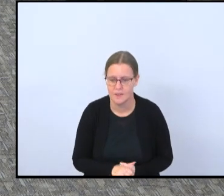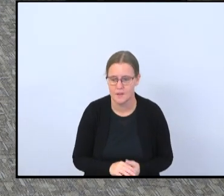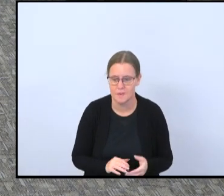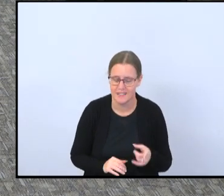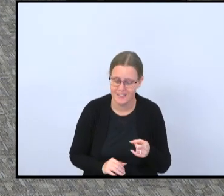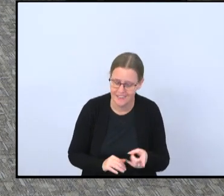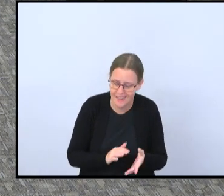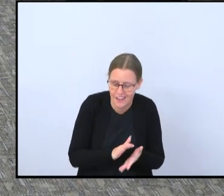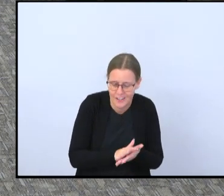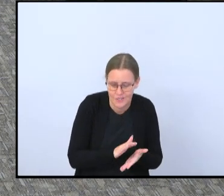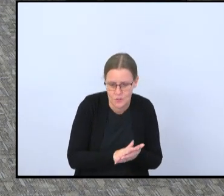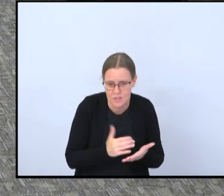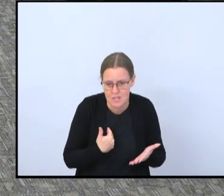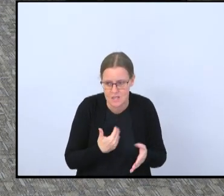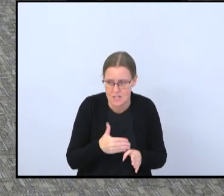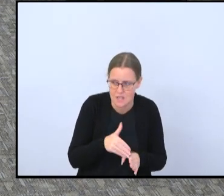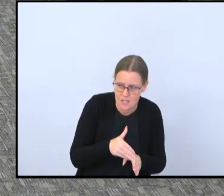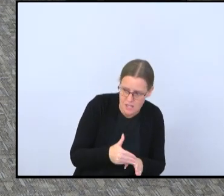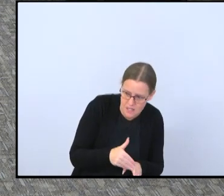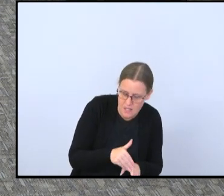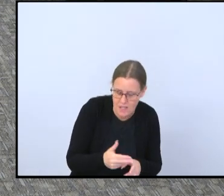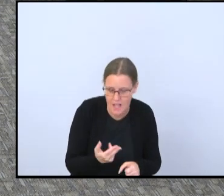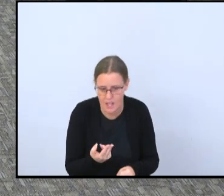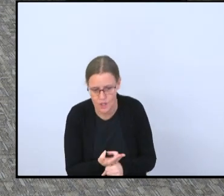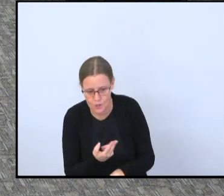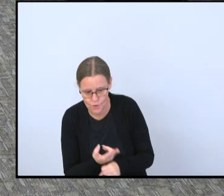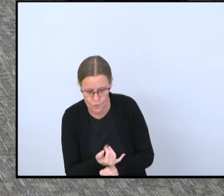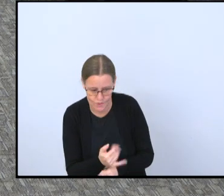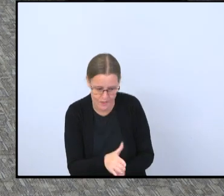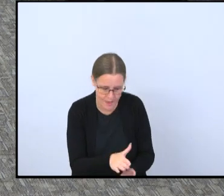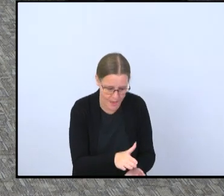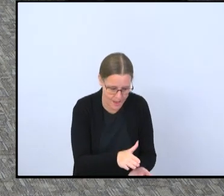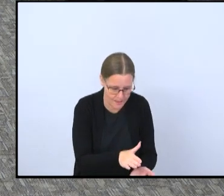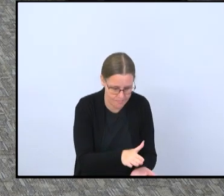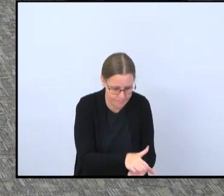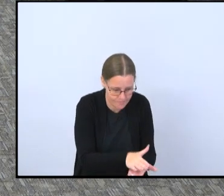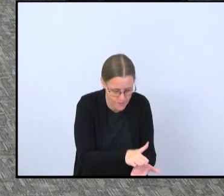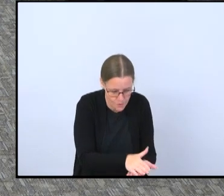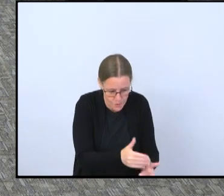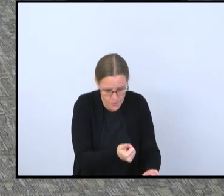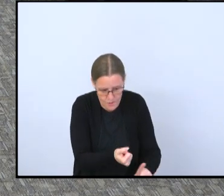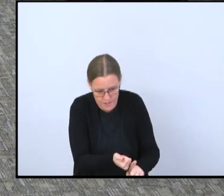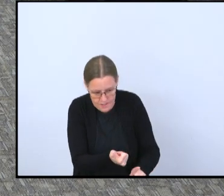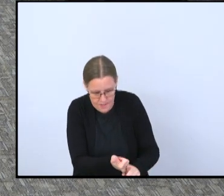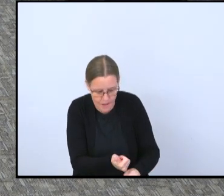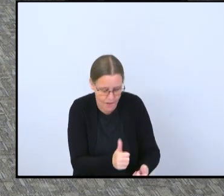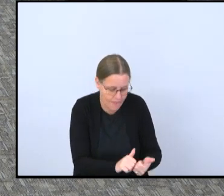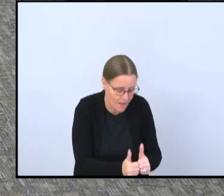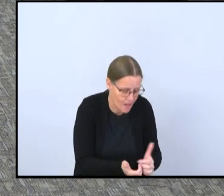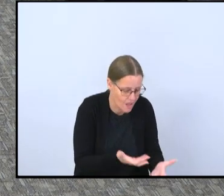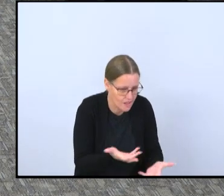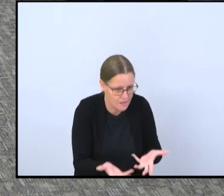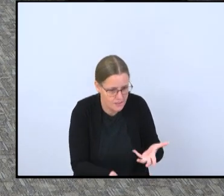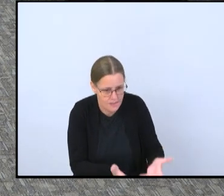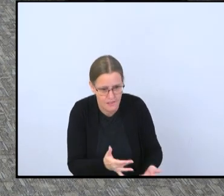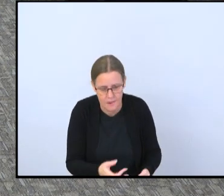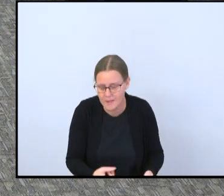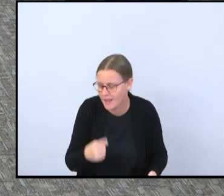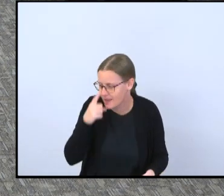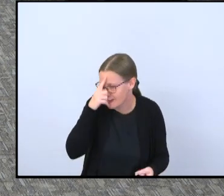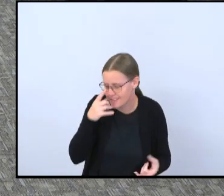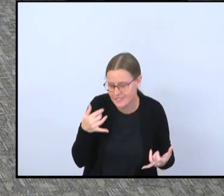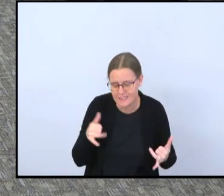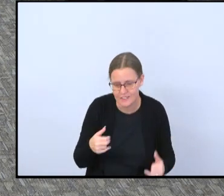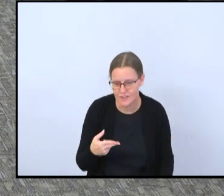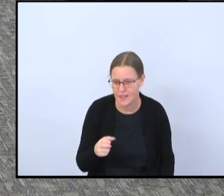right now as to how we're going to utilize that campus. I would think we'd probably still have to run some HVAC and